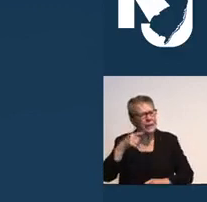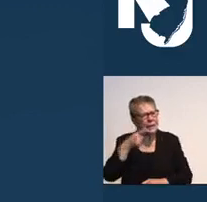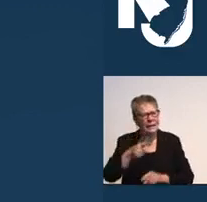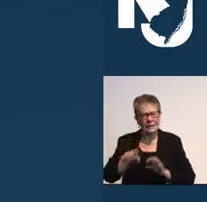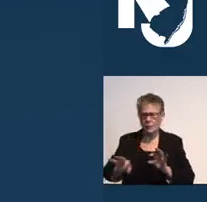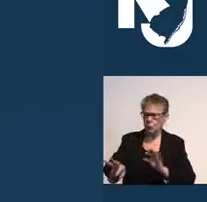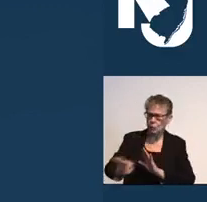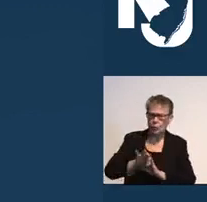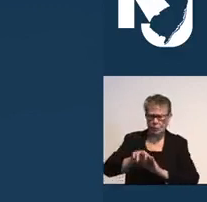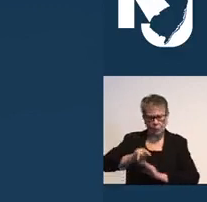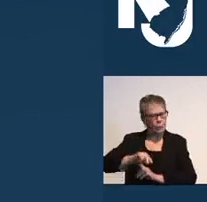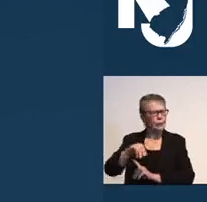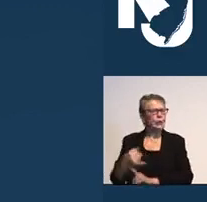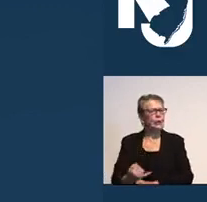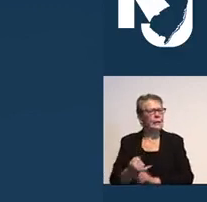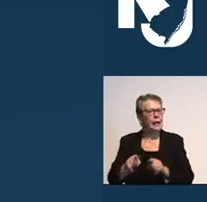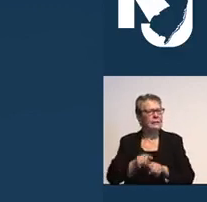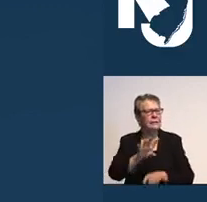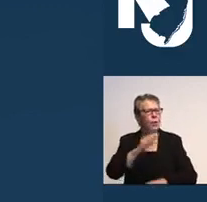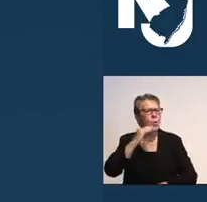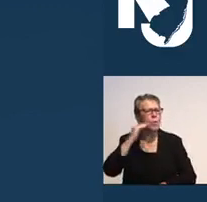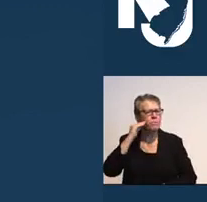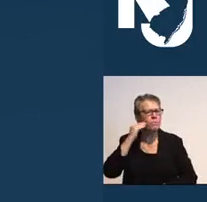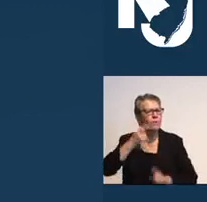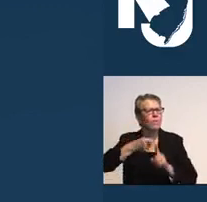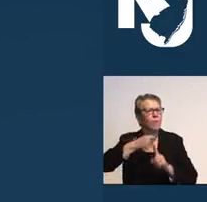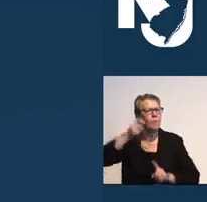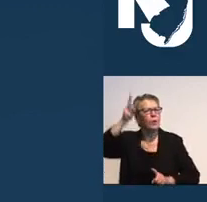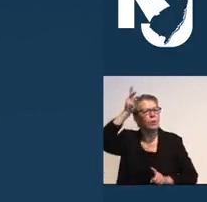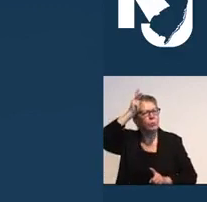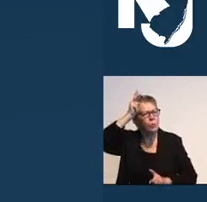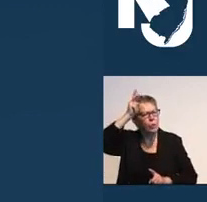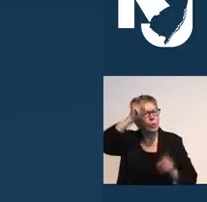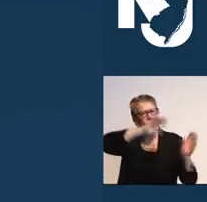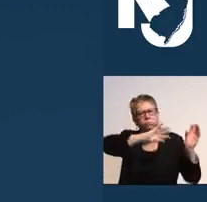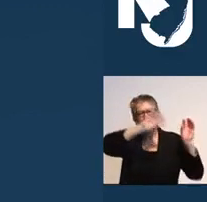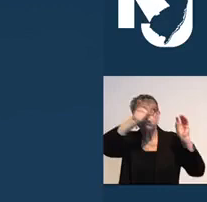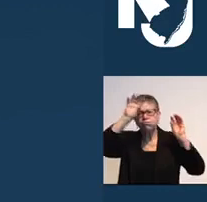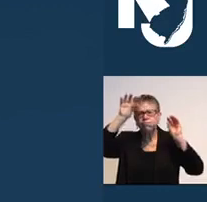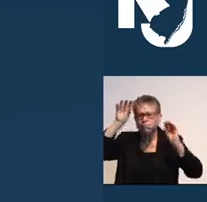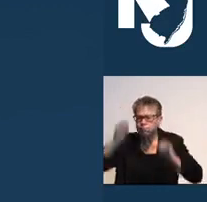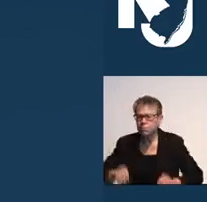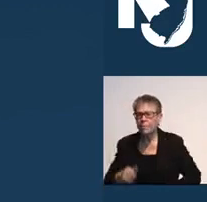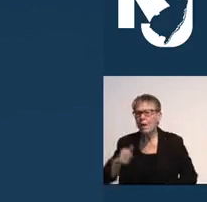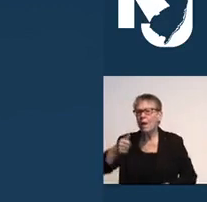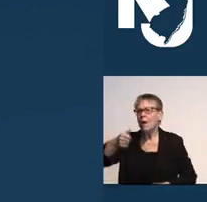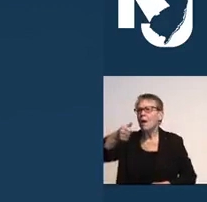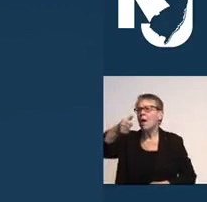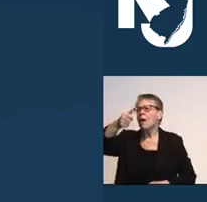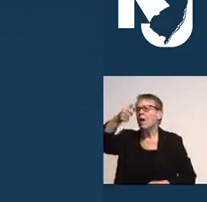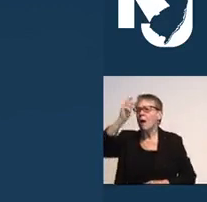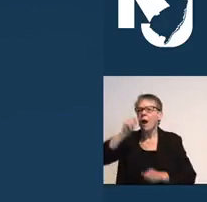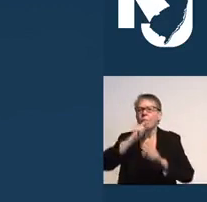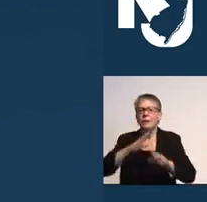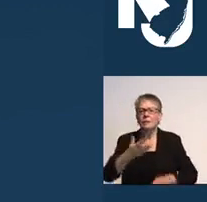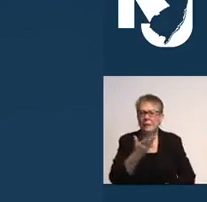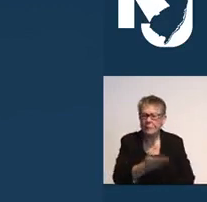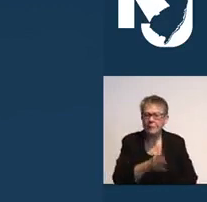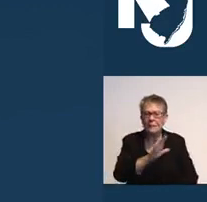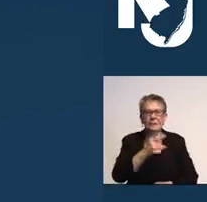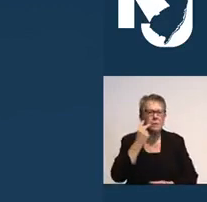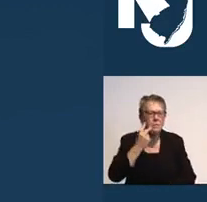home. May his memory live on for those he touched, and may God bless his memory and Roxana and his friends he's left